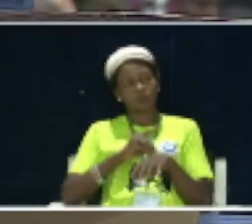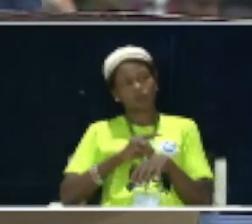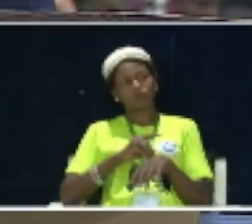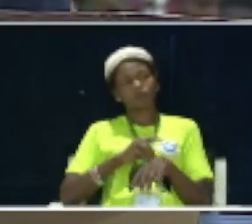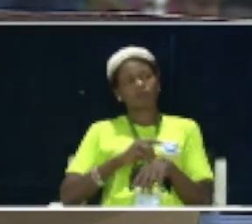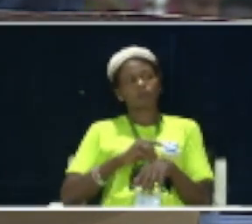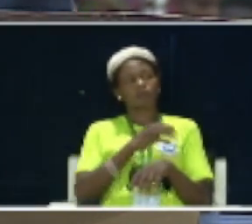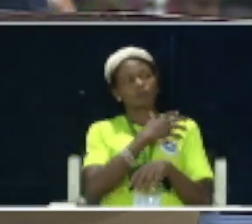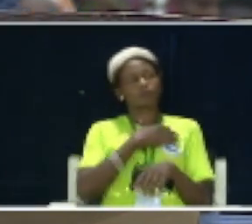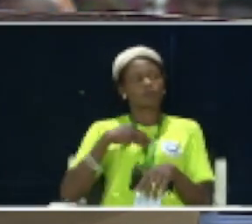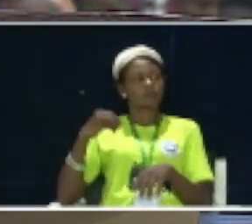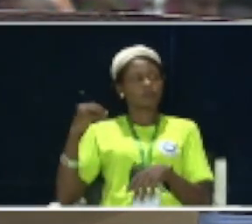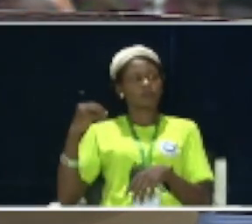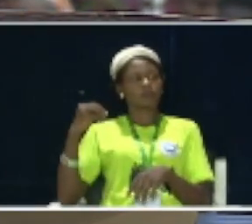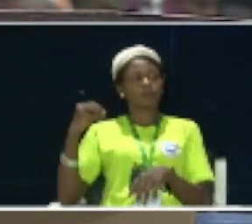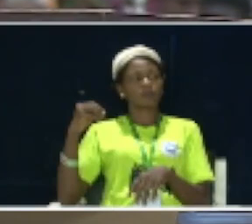And